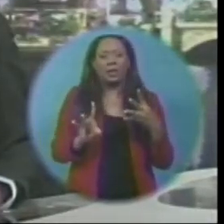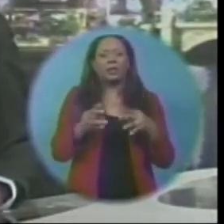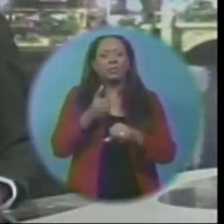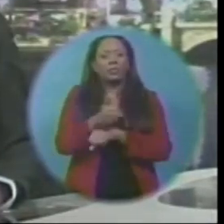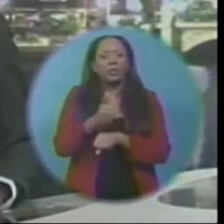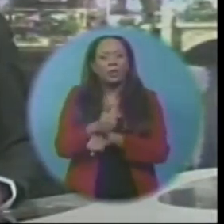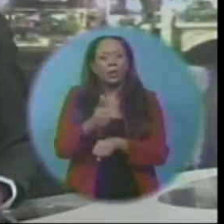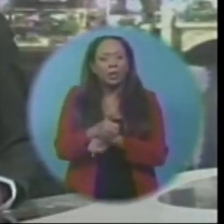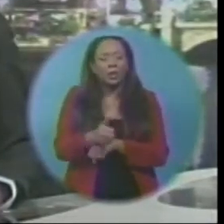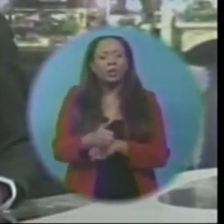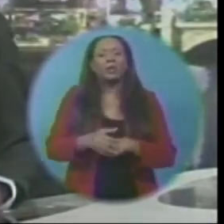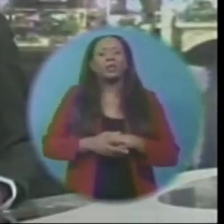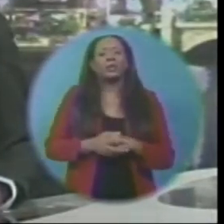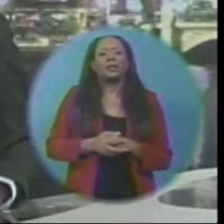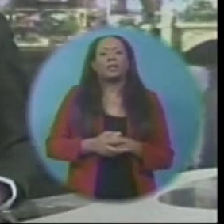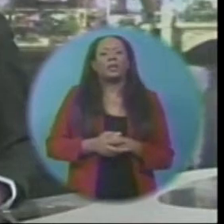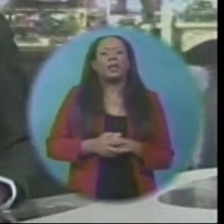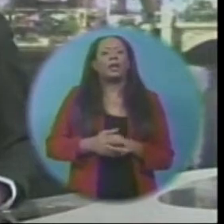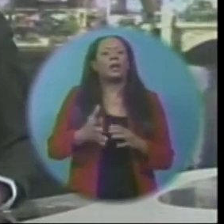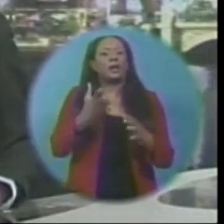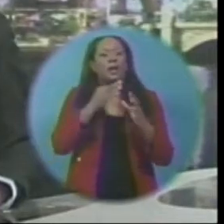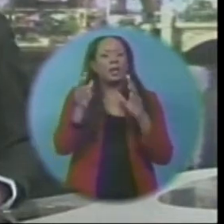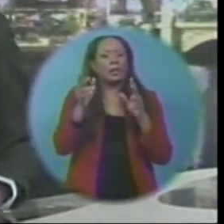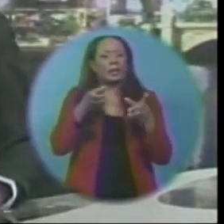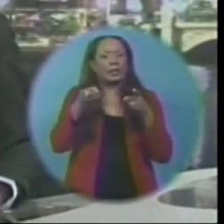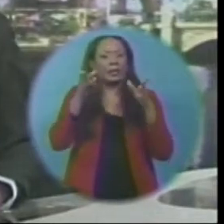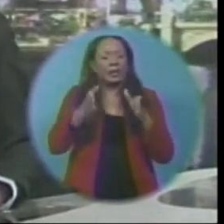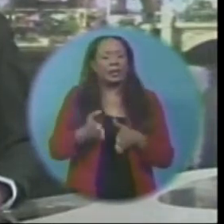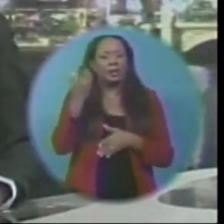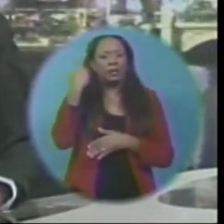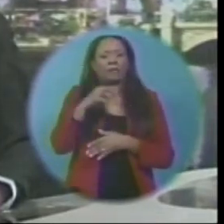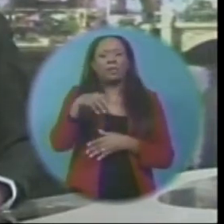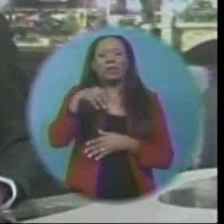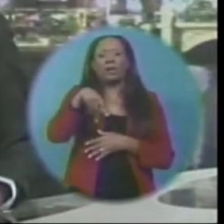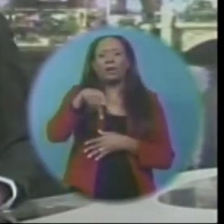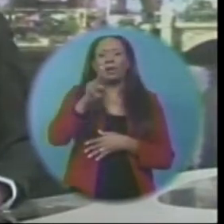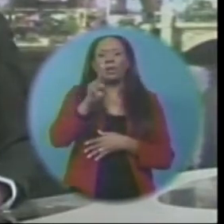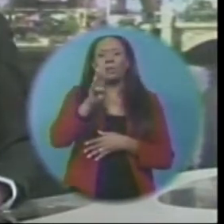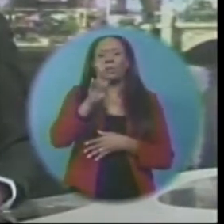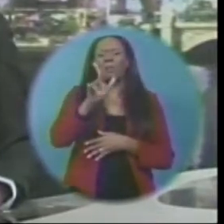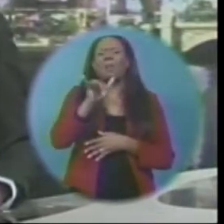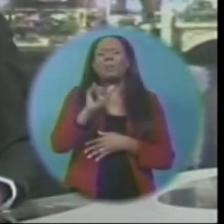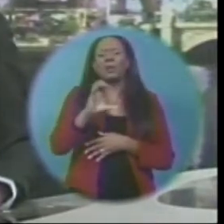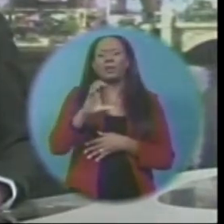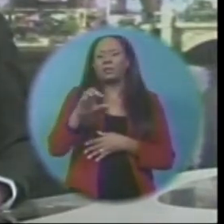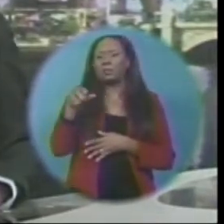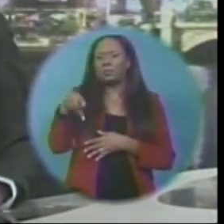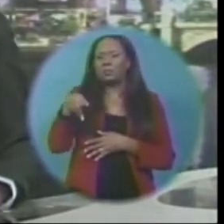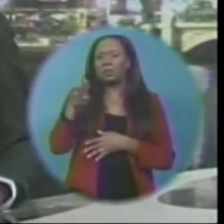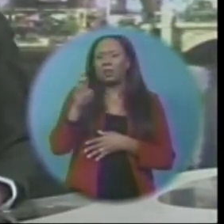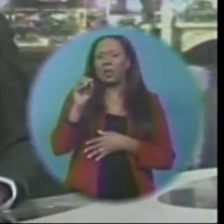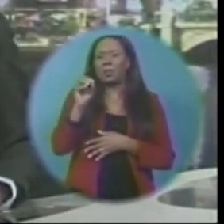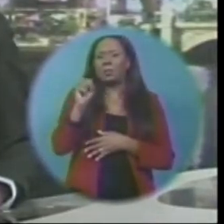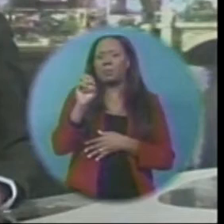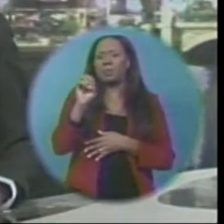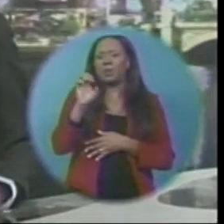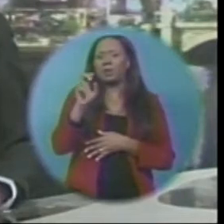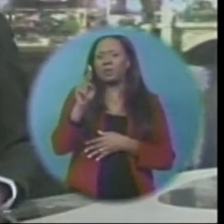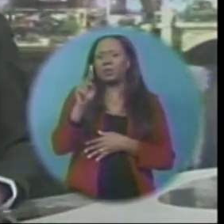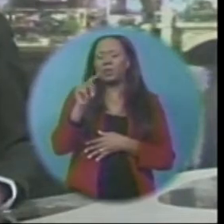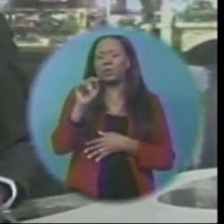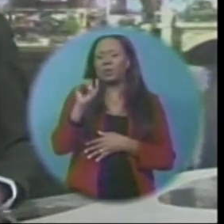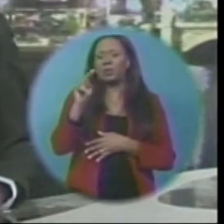Public Prosecutions, John Honor Paul. They are expected to appear in the Port of Spain Magistrates Court, where the woman